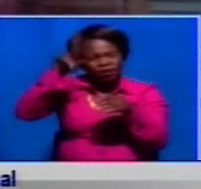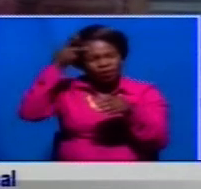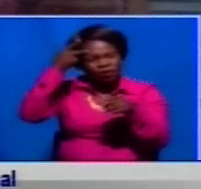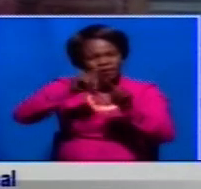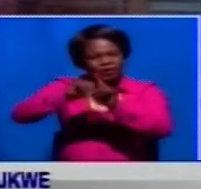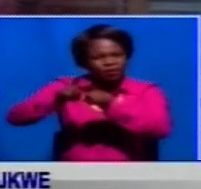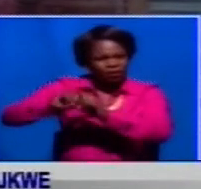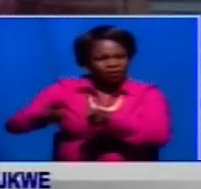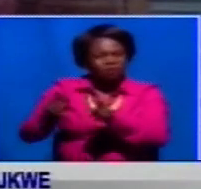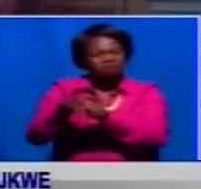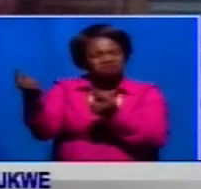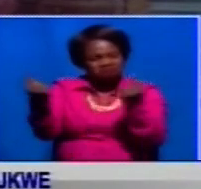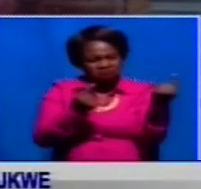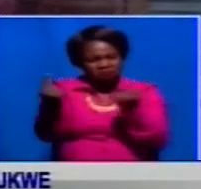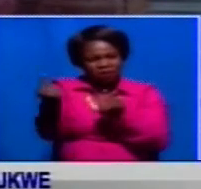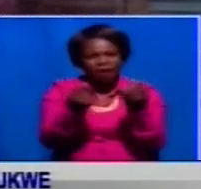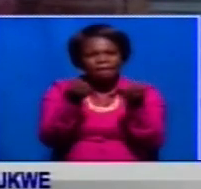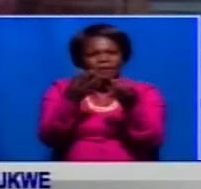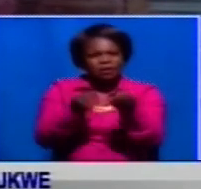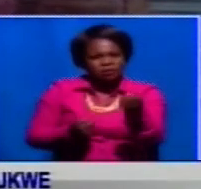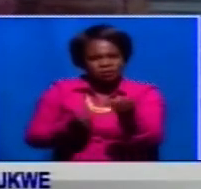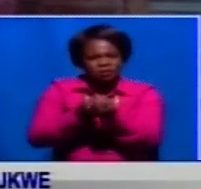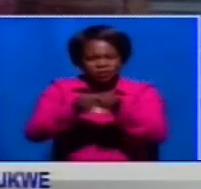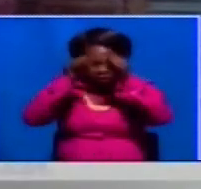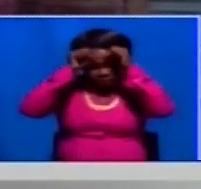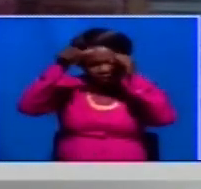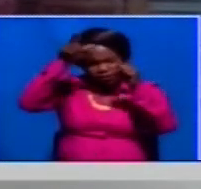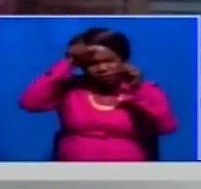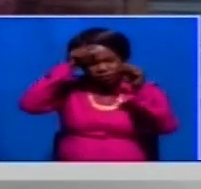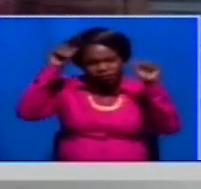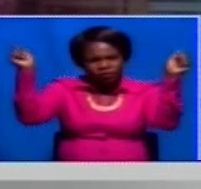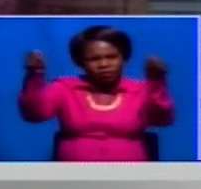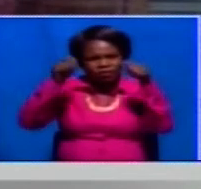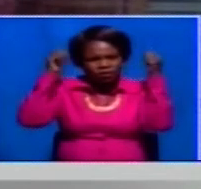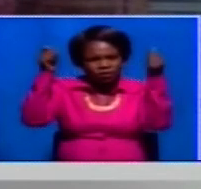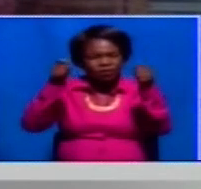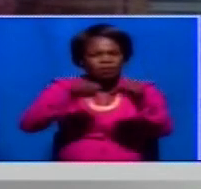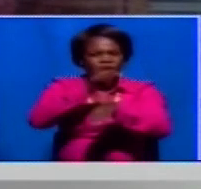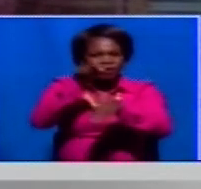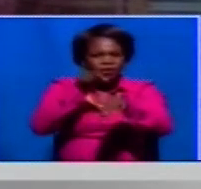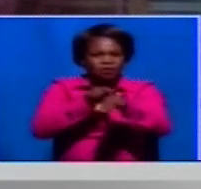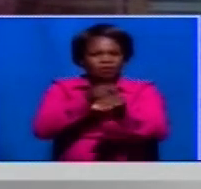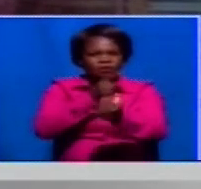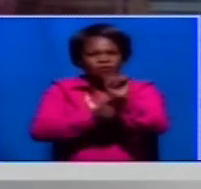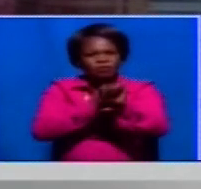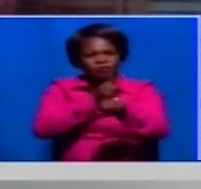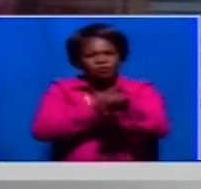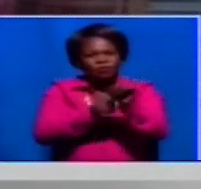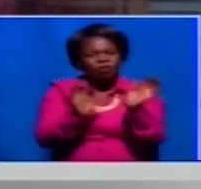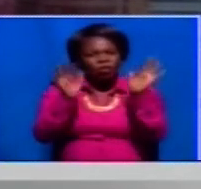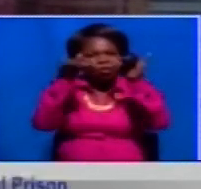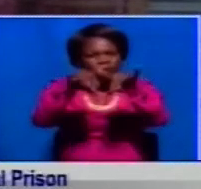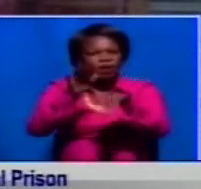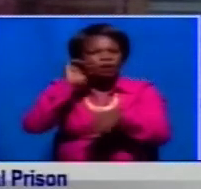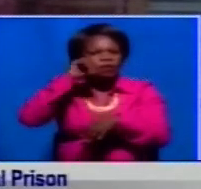numbers at President-elect Edgar Lungu's inauguration ceremony at the National Heroes Stadium tomorrow.